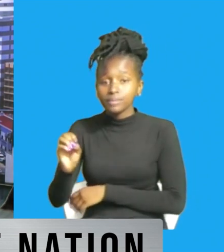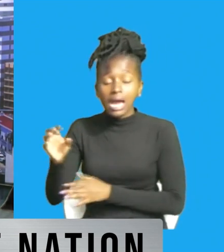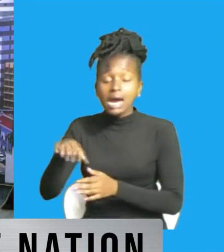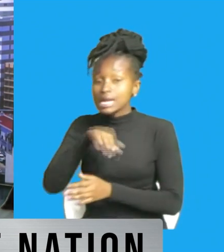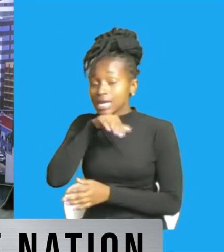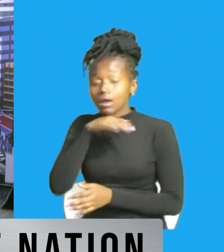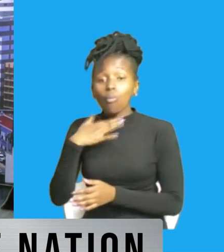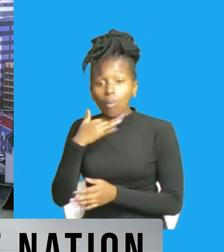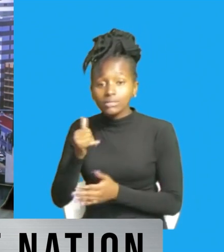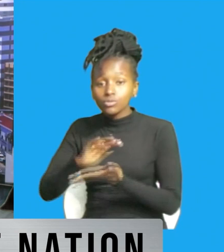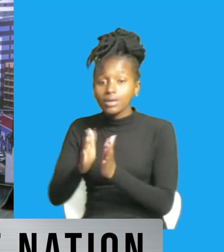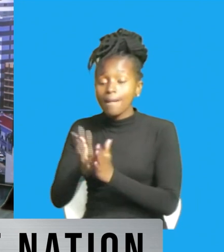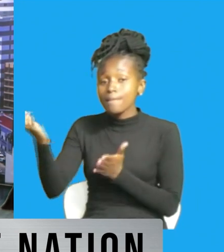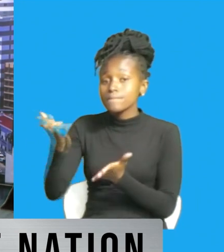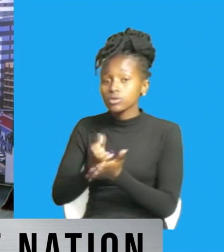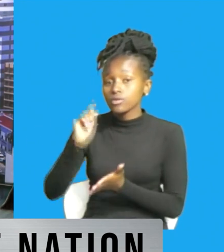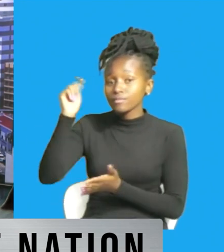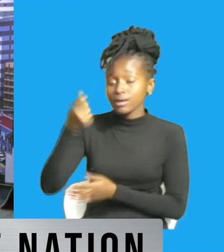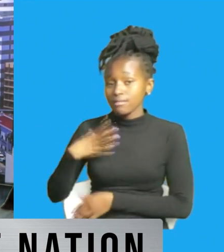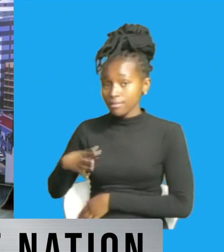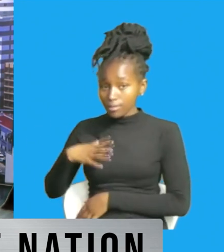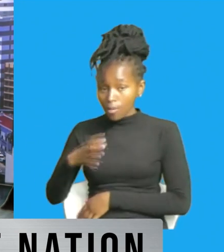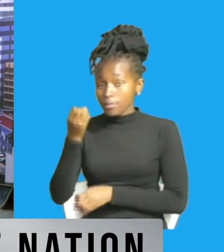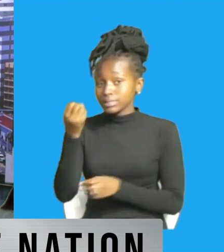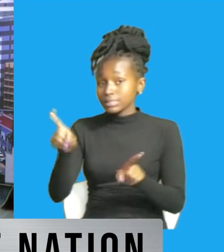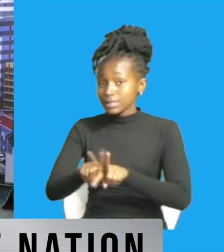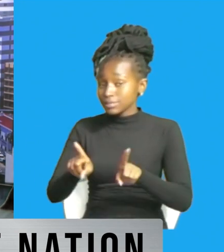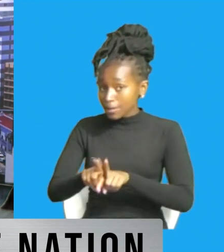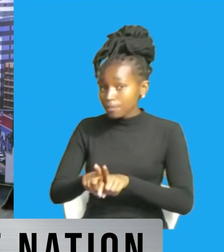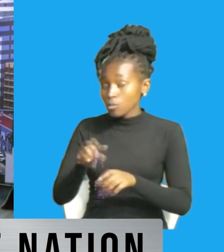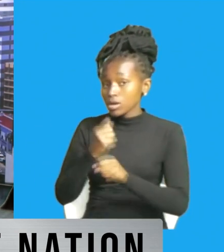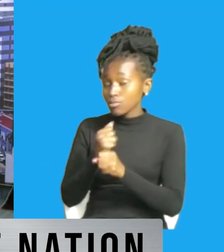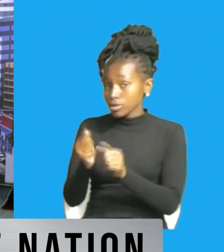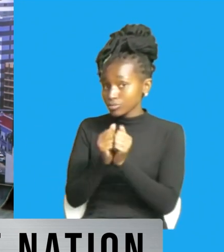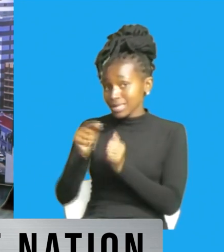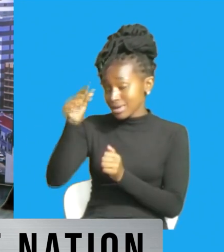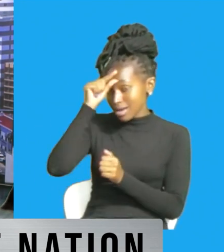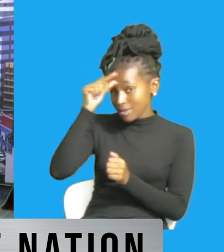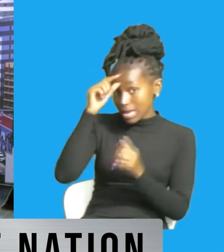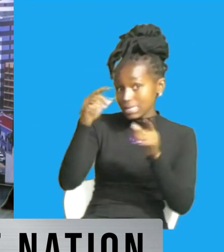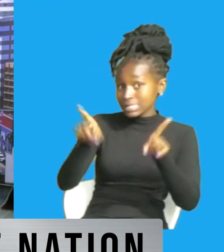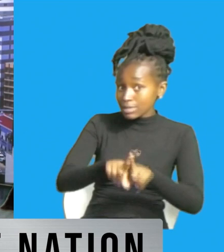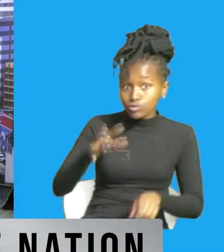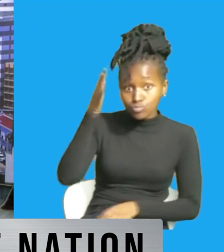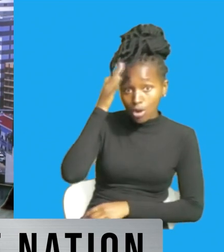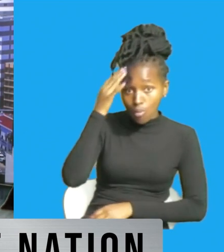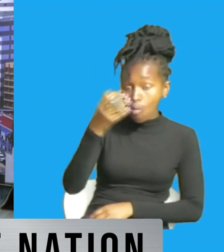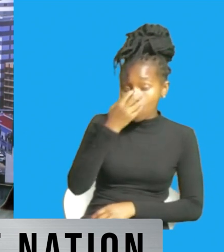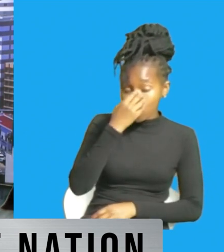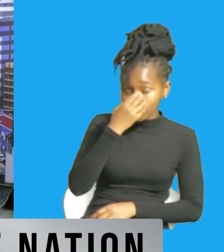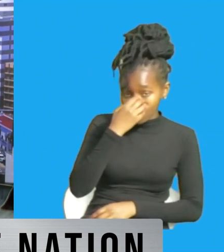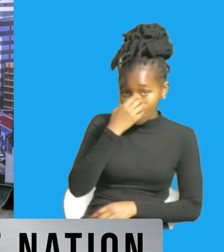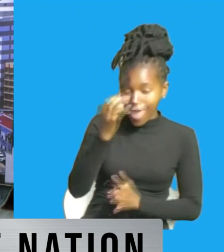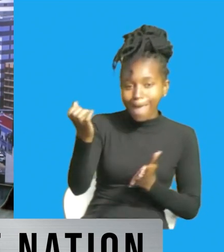of his MPs and what have you are employees of Kenyans na governors. William Ruto ni employee wa Kenya. So maybe it is